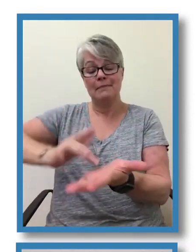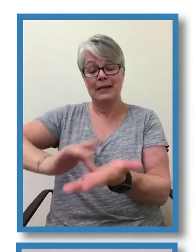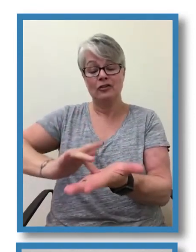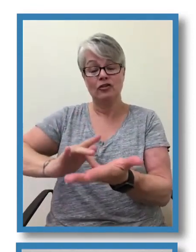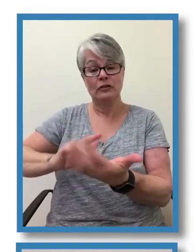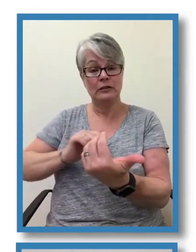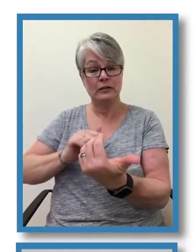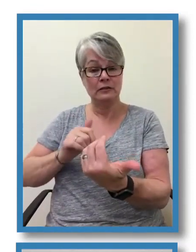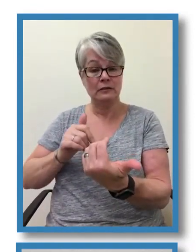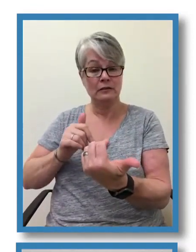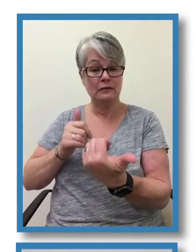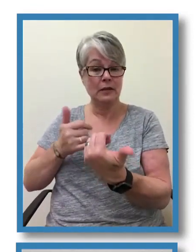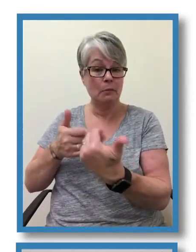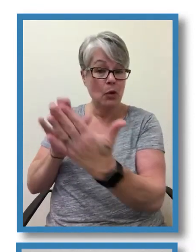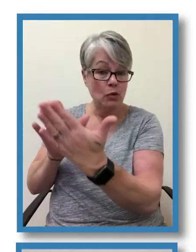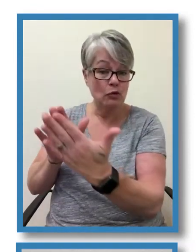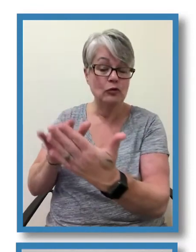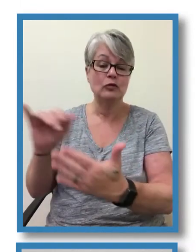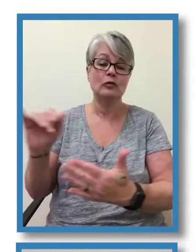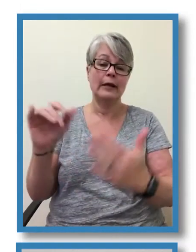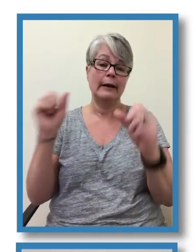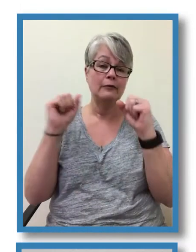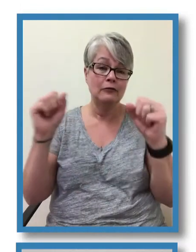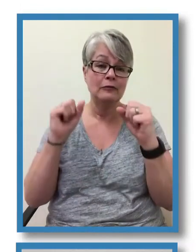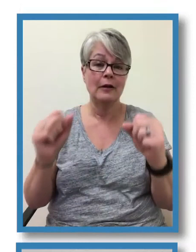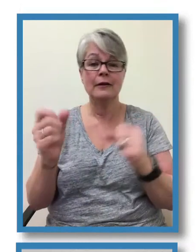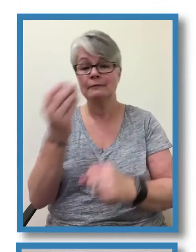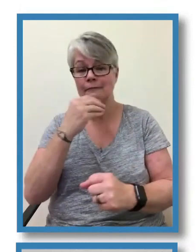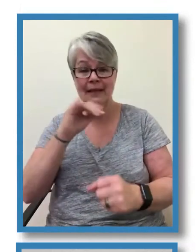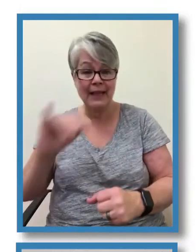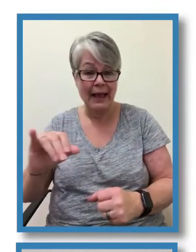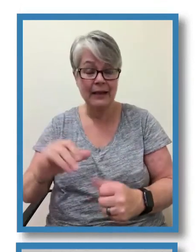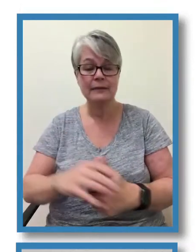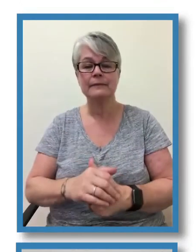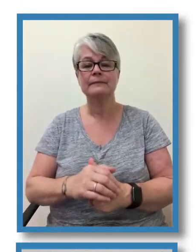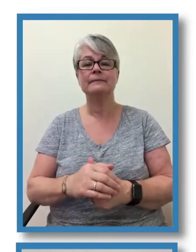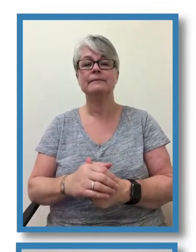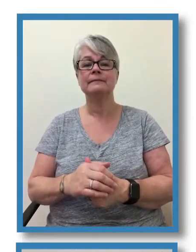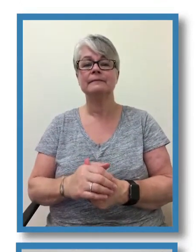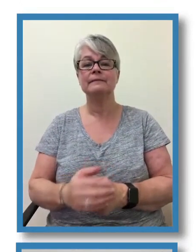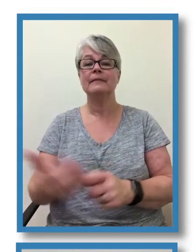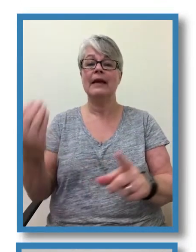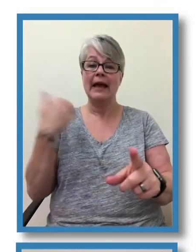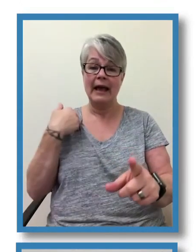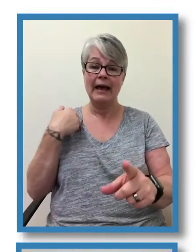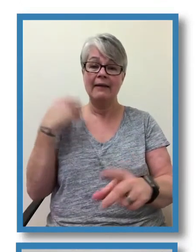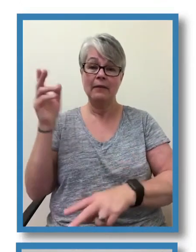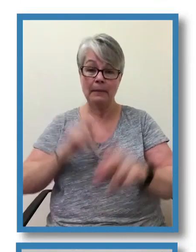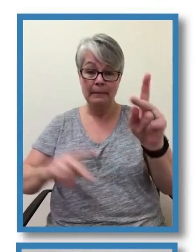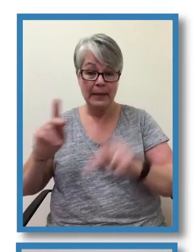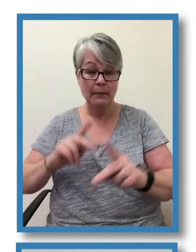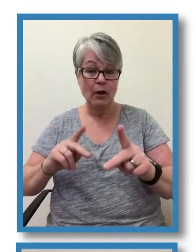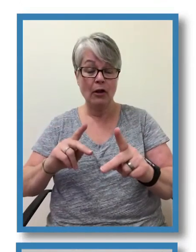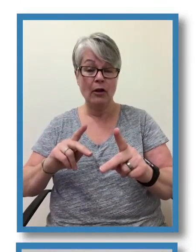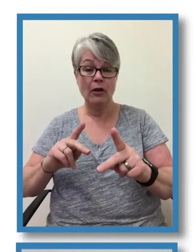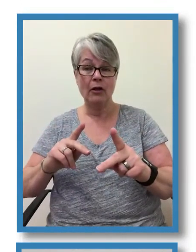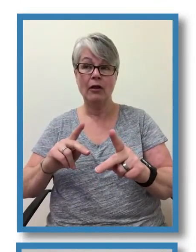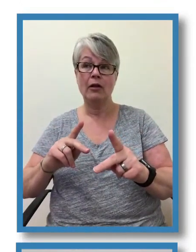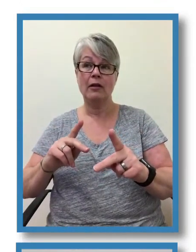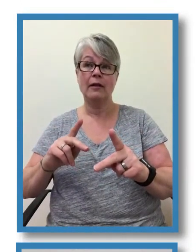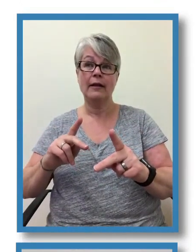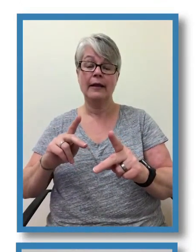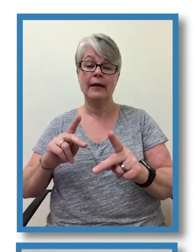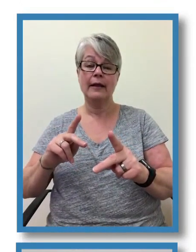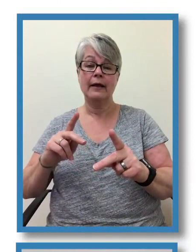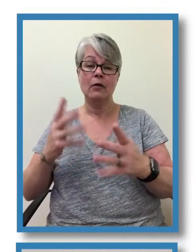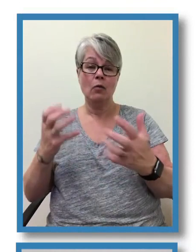understanding. I'm just going to acknowledge the our group. We work, it's in a